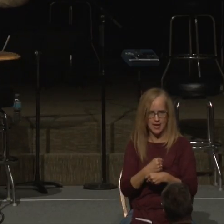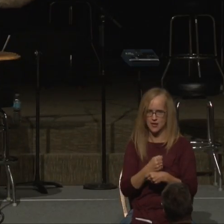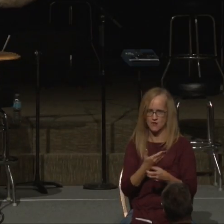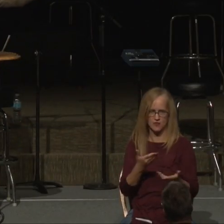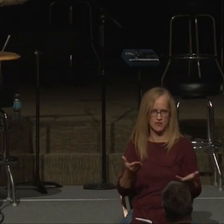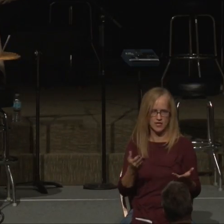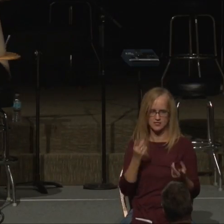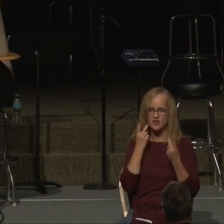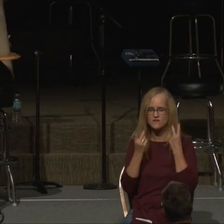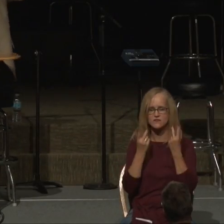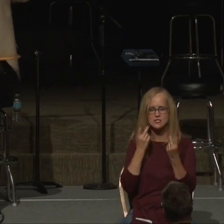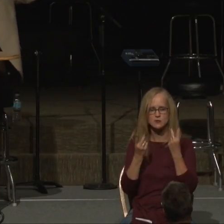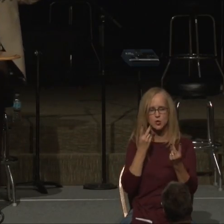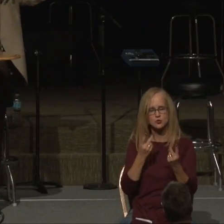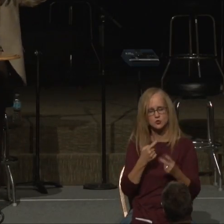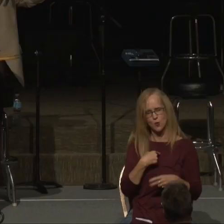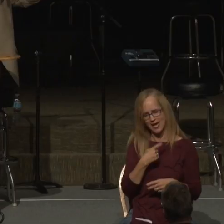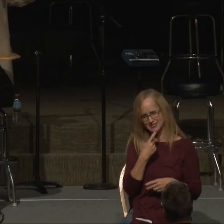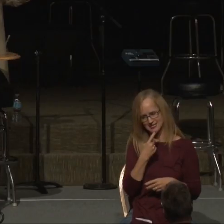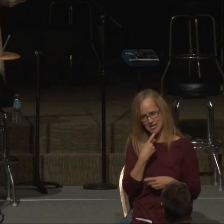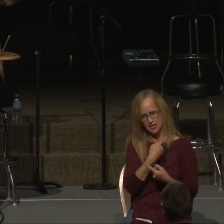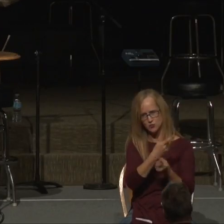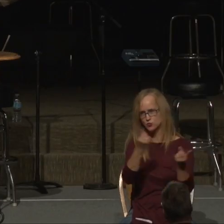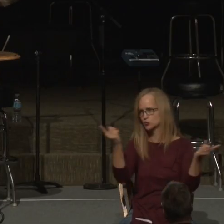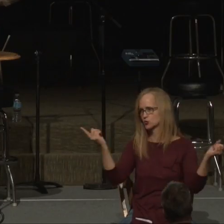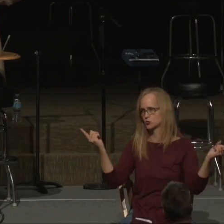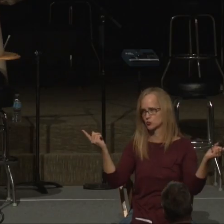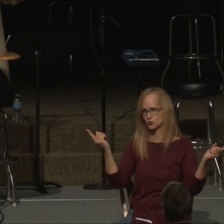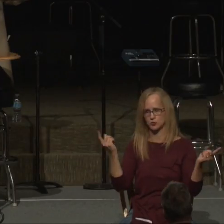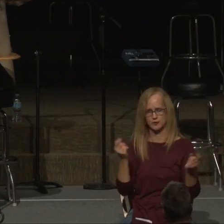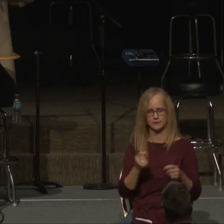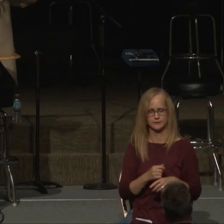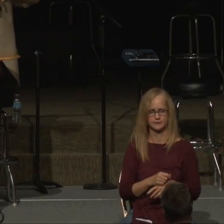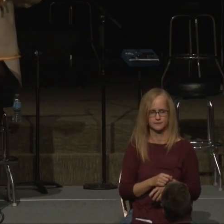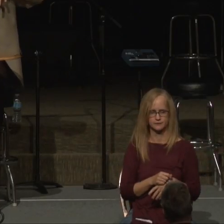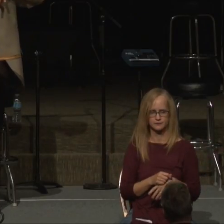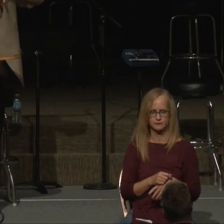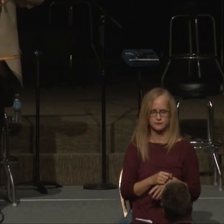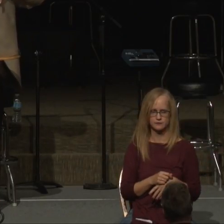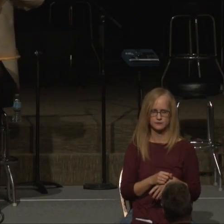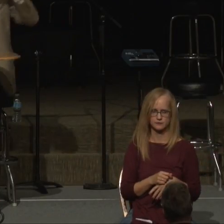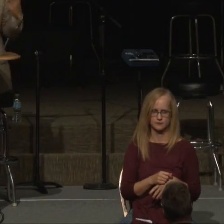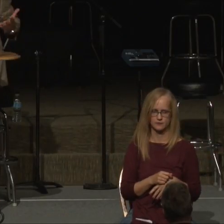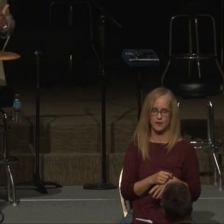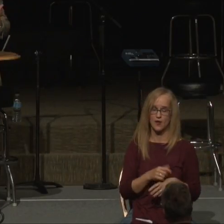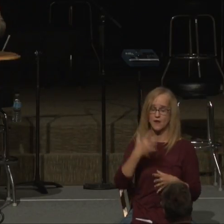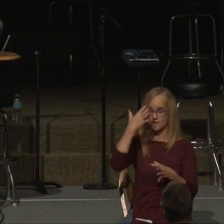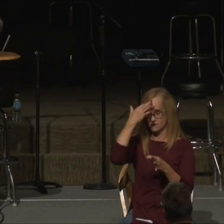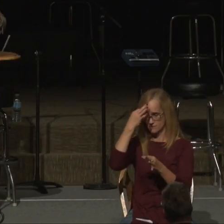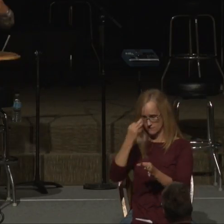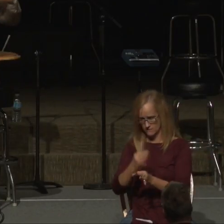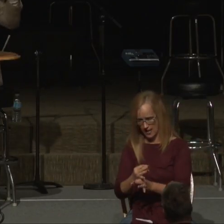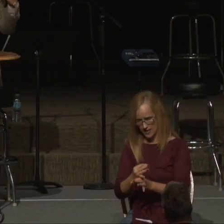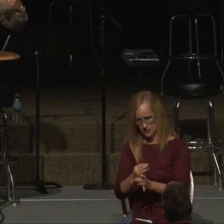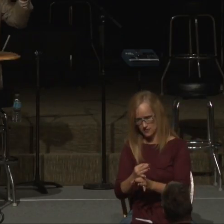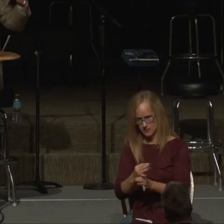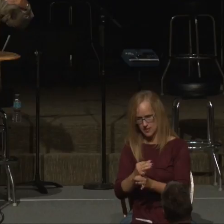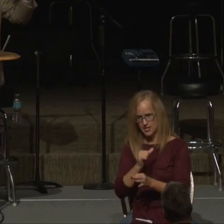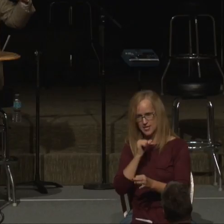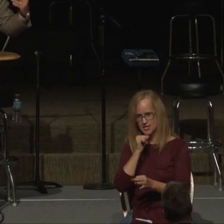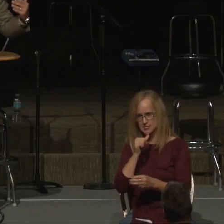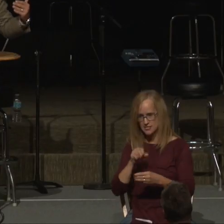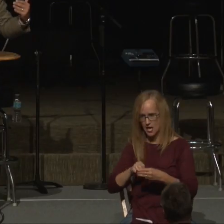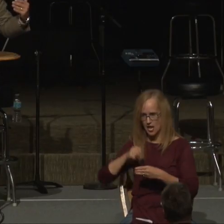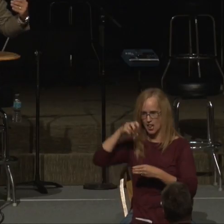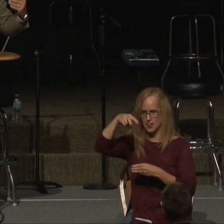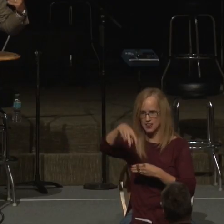that are visible." So I say this to you, having made this case, that faith is not a leap in